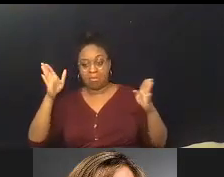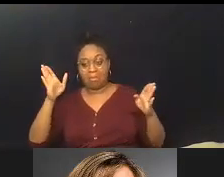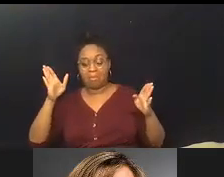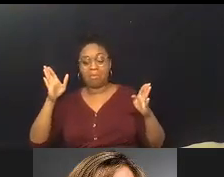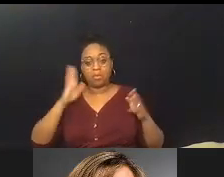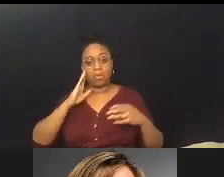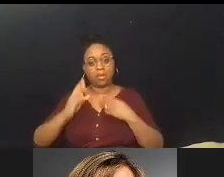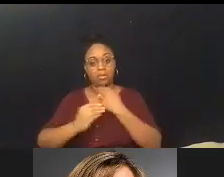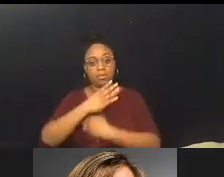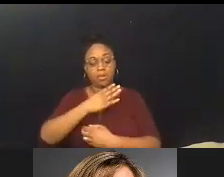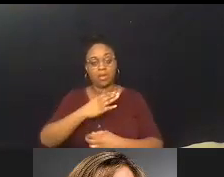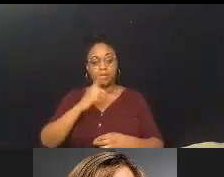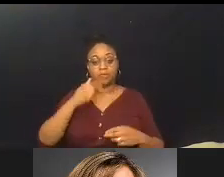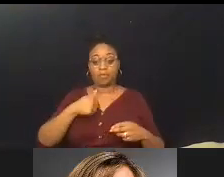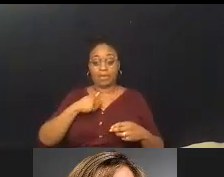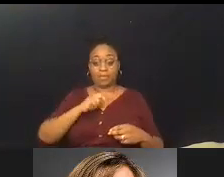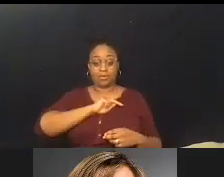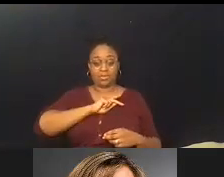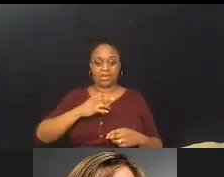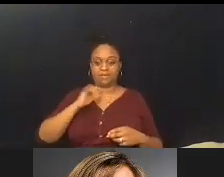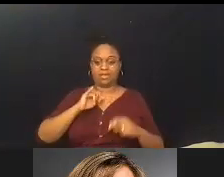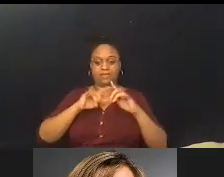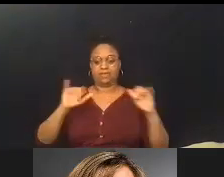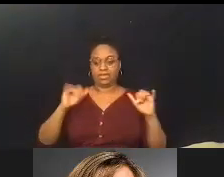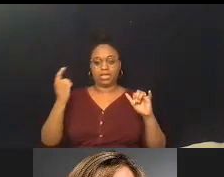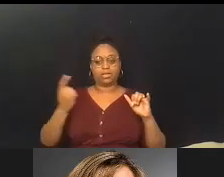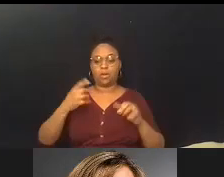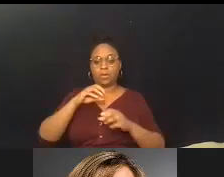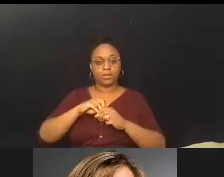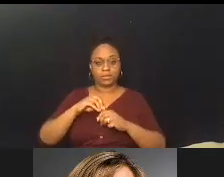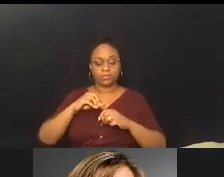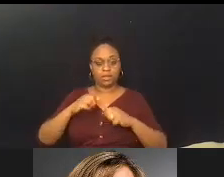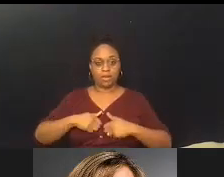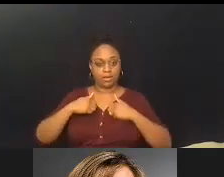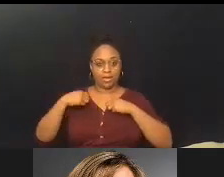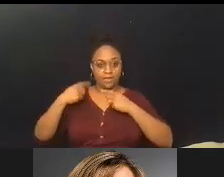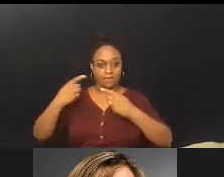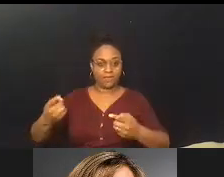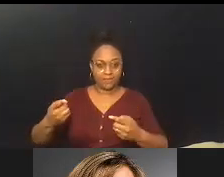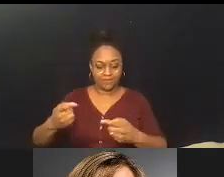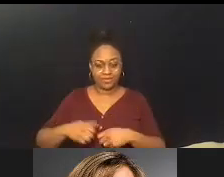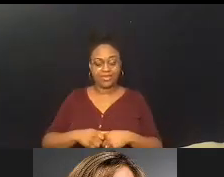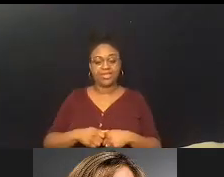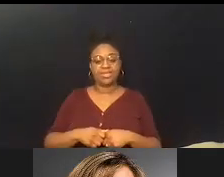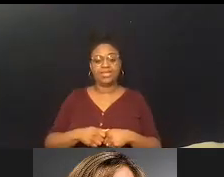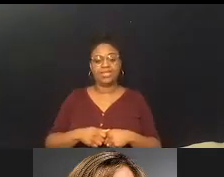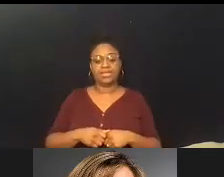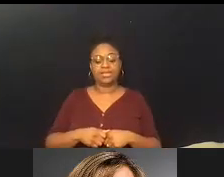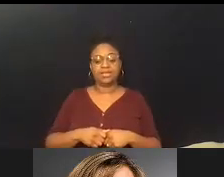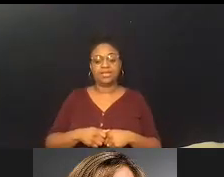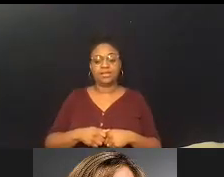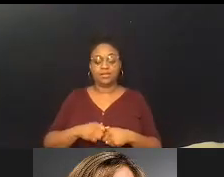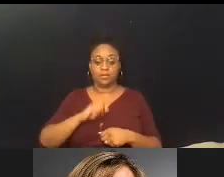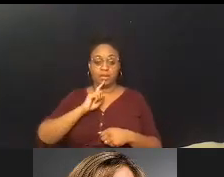a part of my life. And a lot of that having to do with the fact of the people